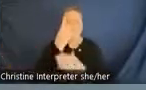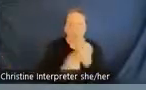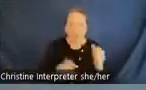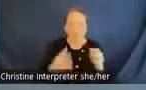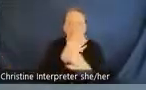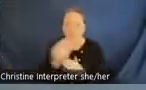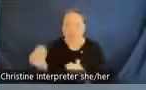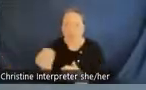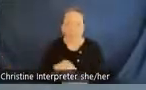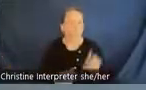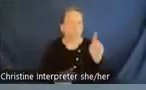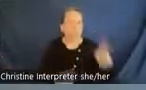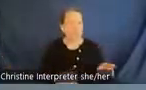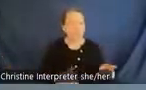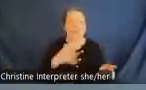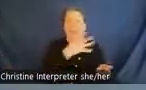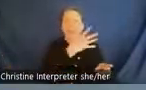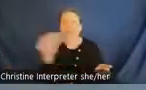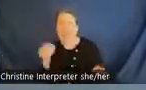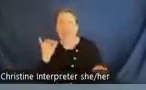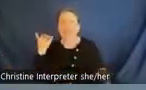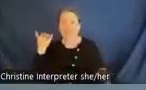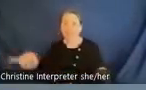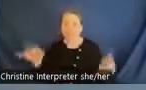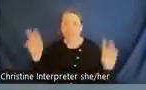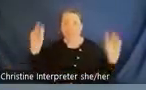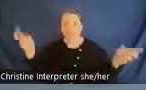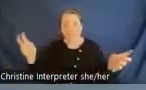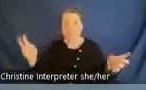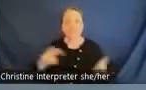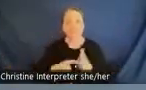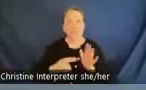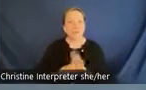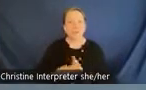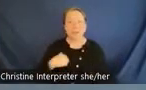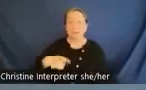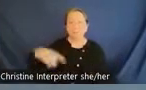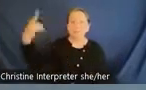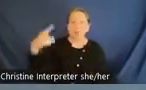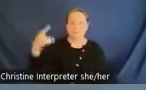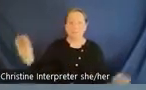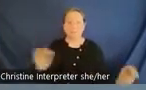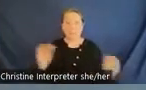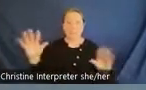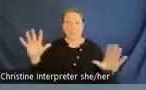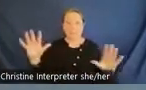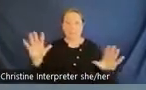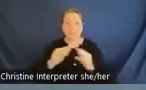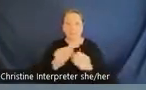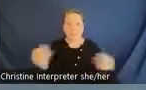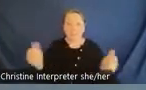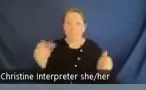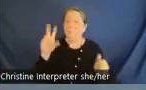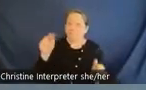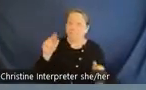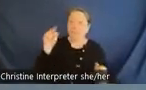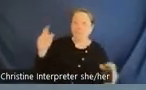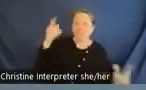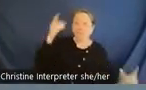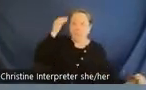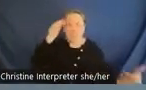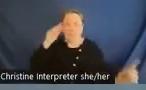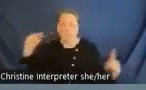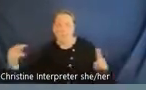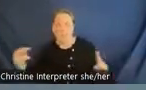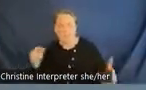magic bill, there's not one model that's going to work. We need to look at things and come at these